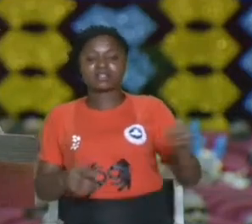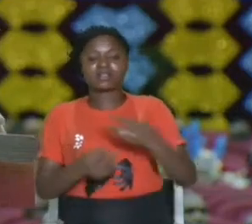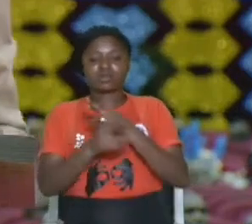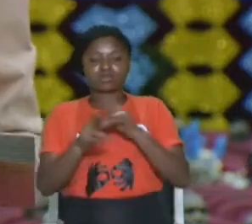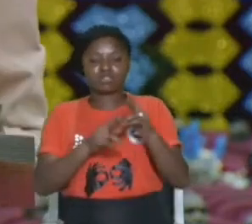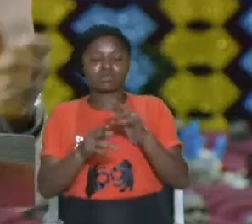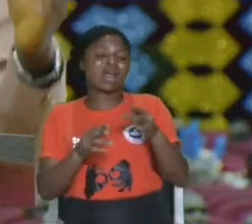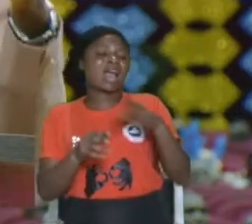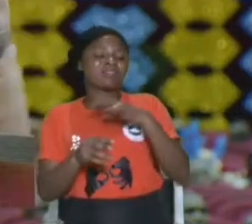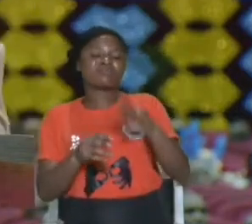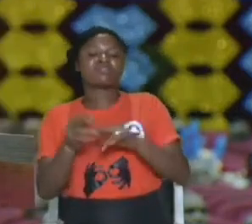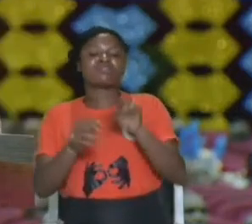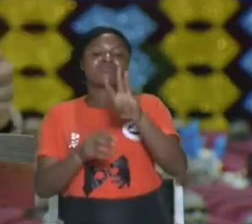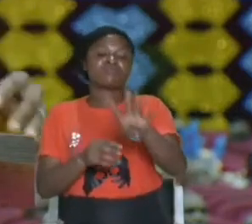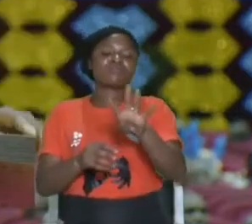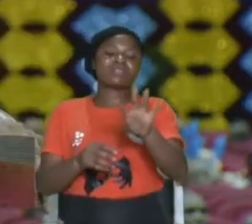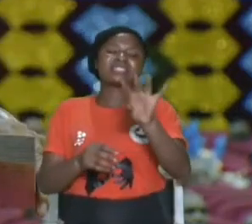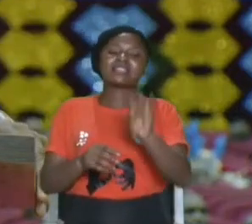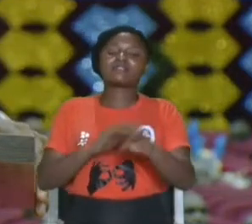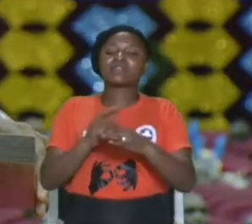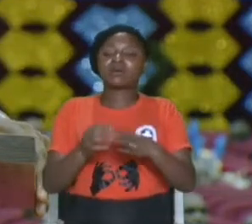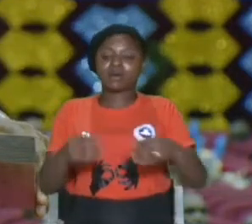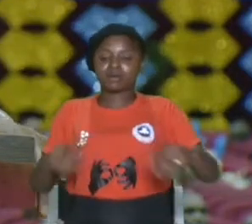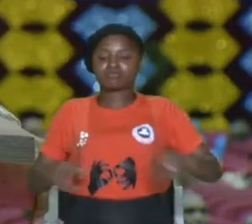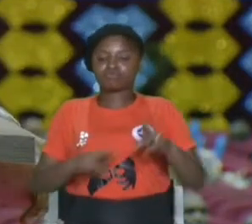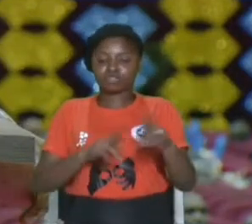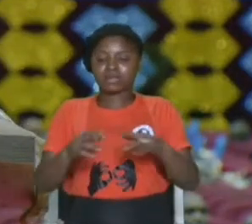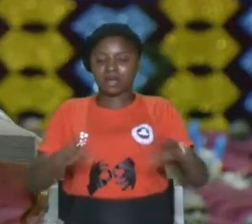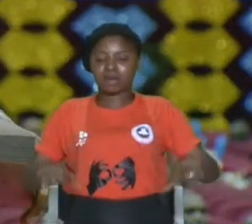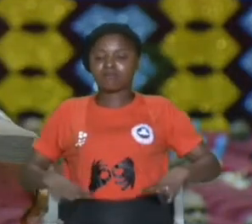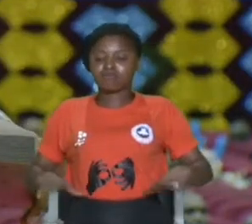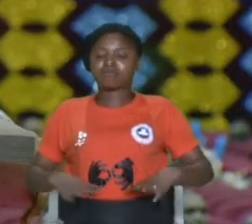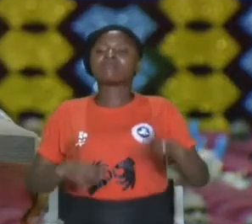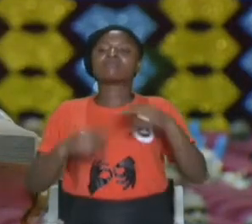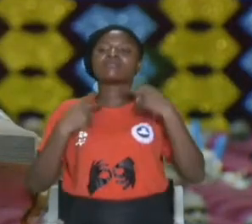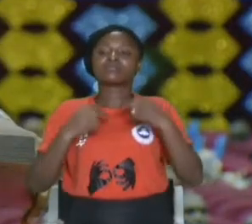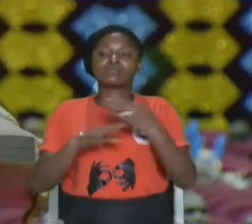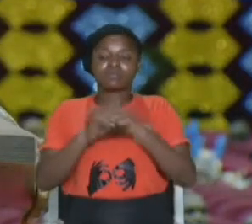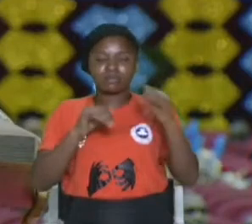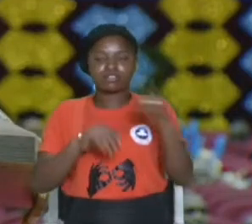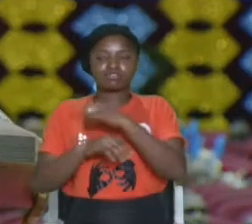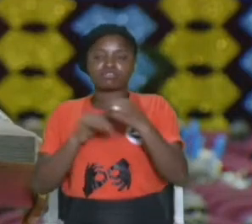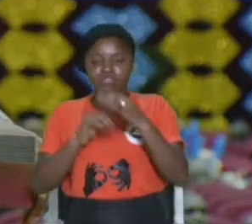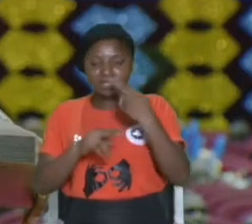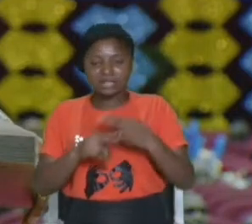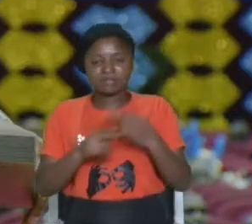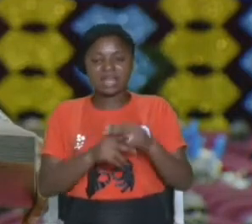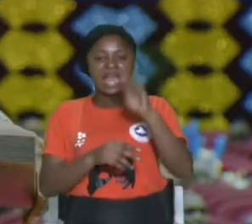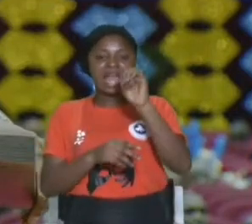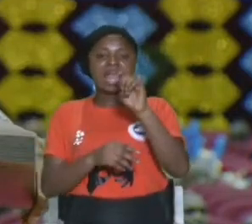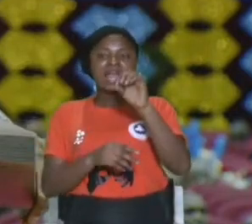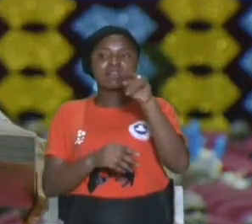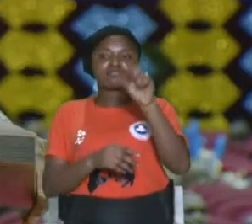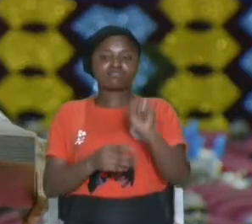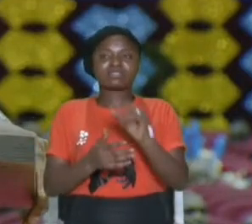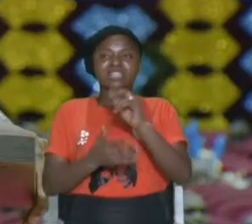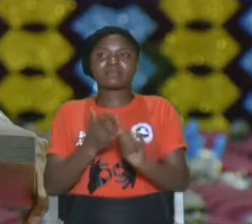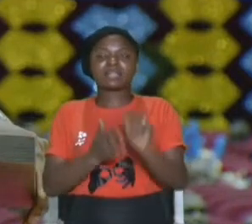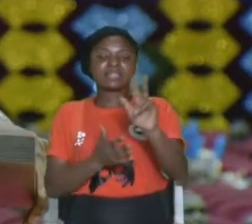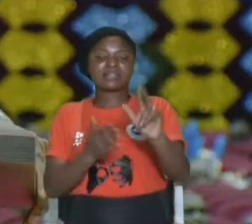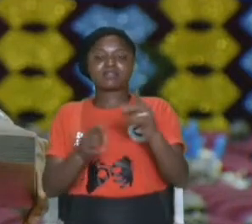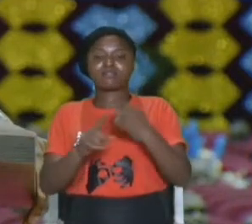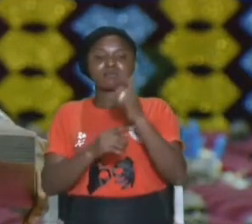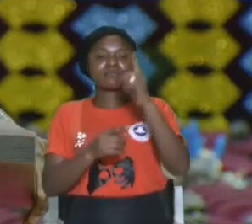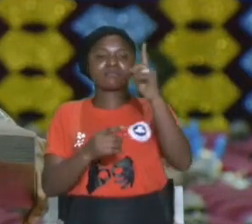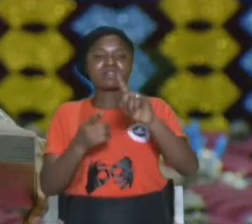Region 47, all our regional youth pastors, God bless you in the name of Jesus. Exodus chapter 3 from verse 1